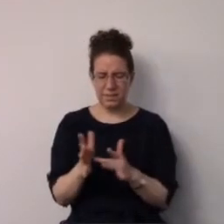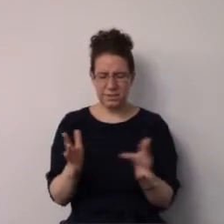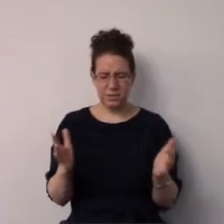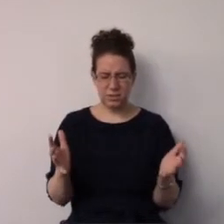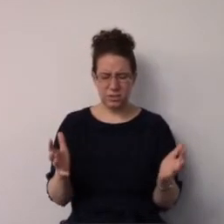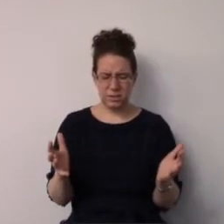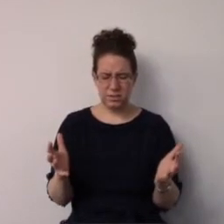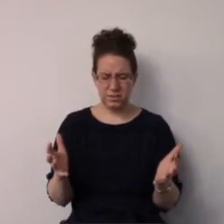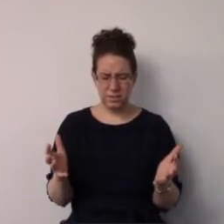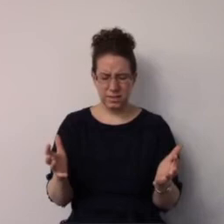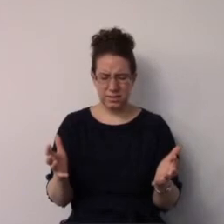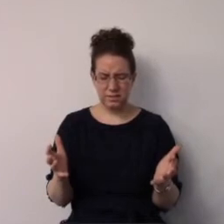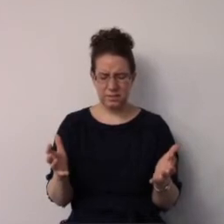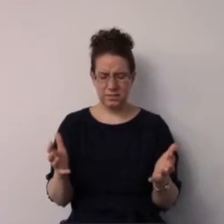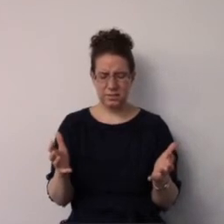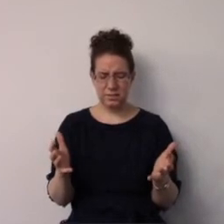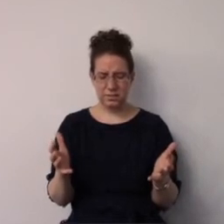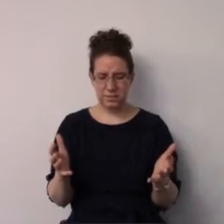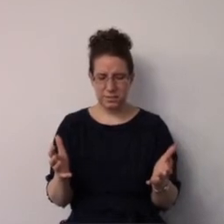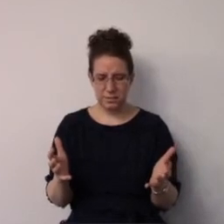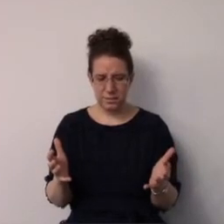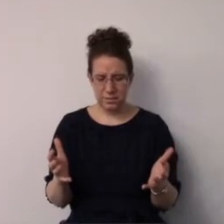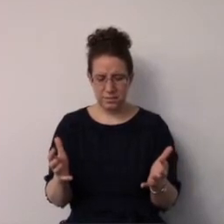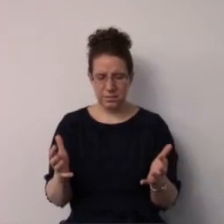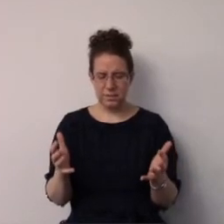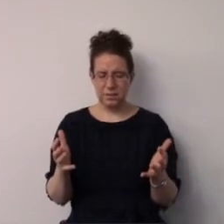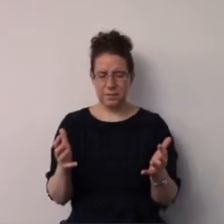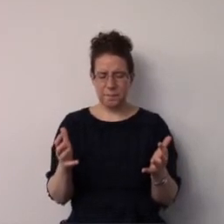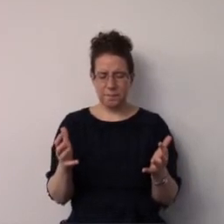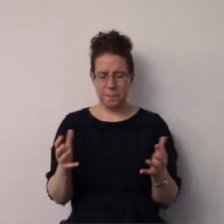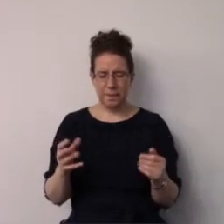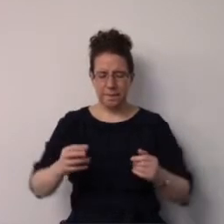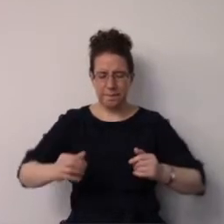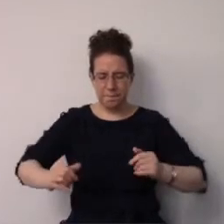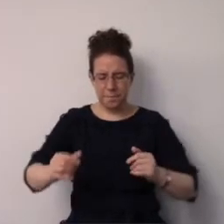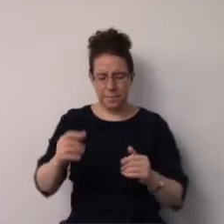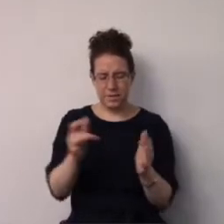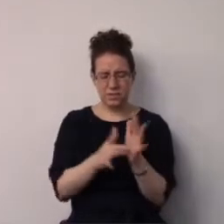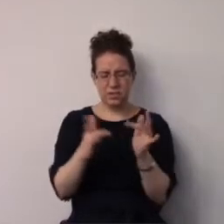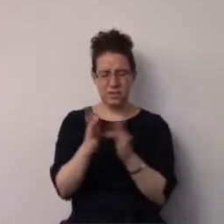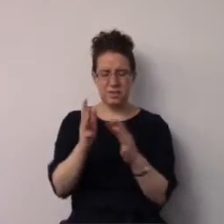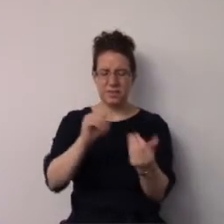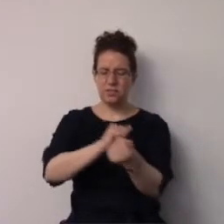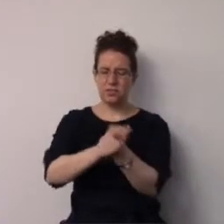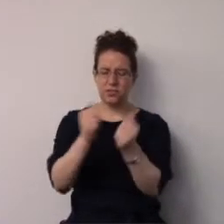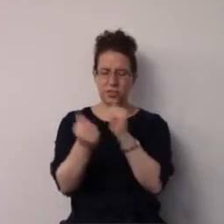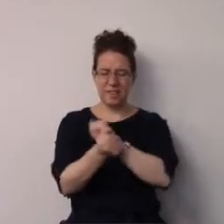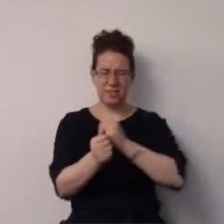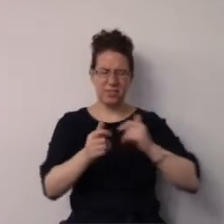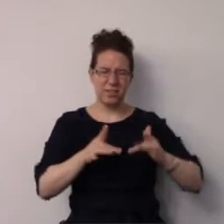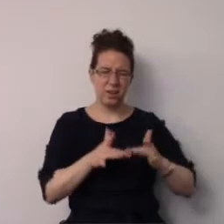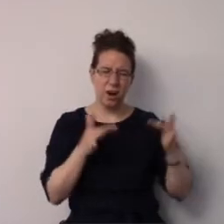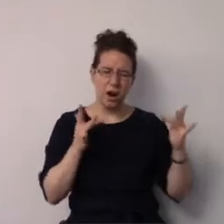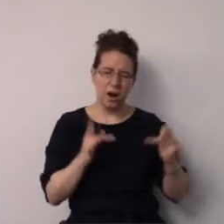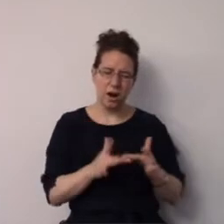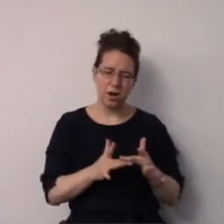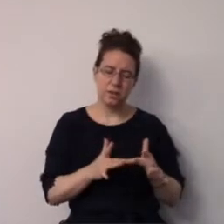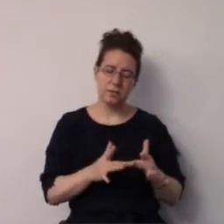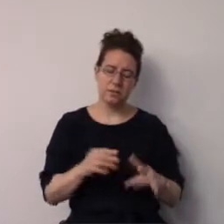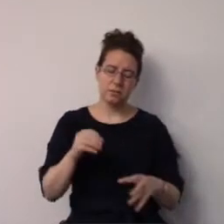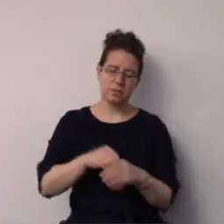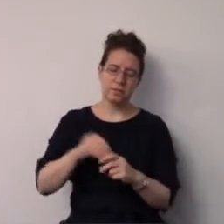let the Spirit maneuver and refresh. Holy God, and let the Spirit baptize